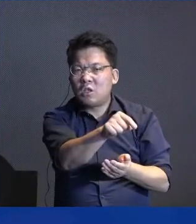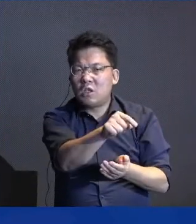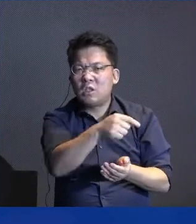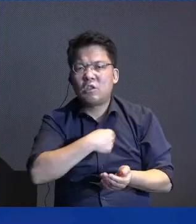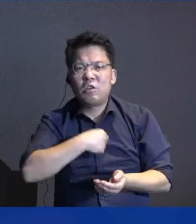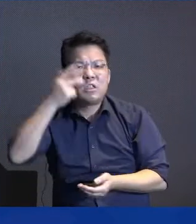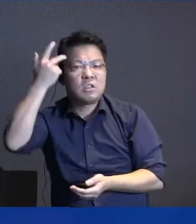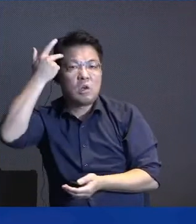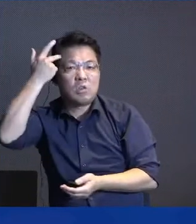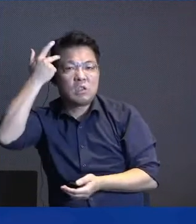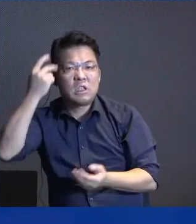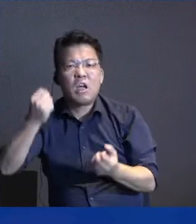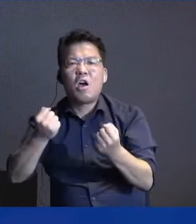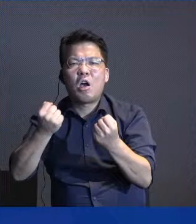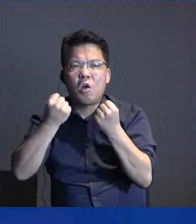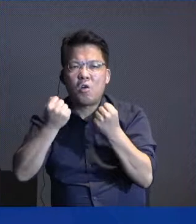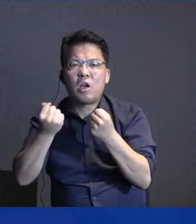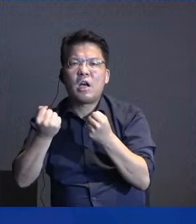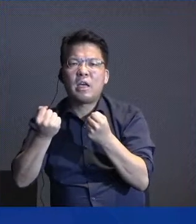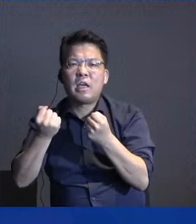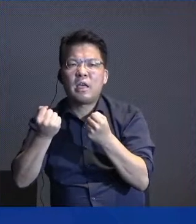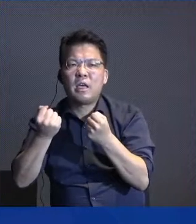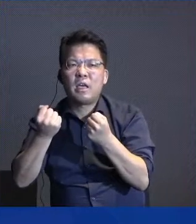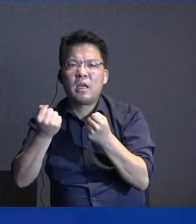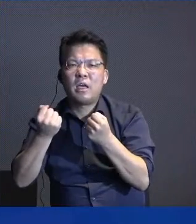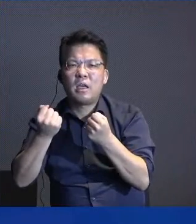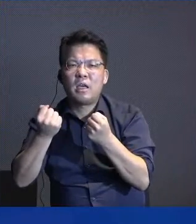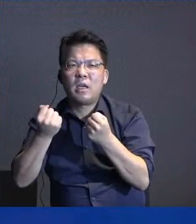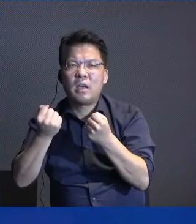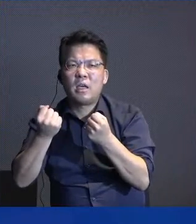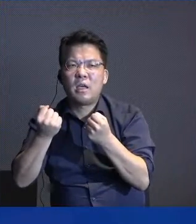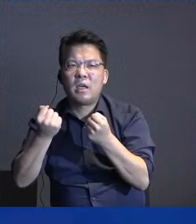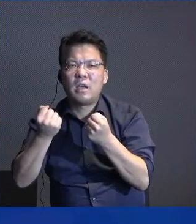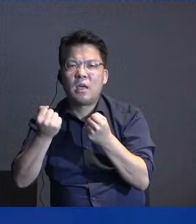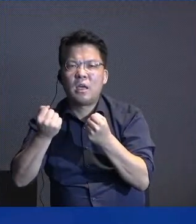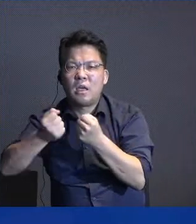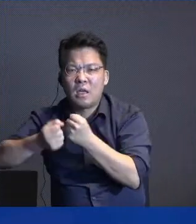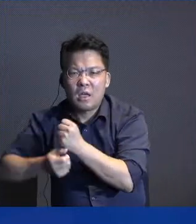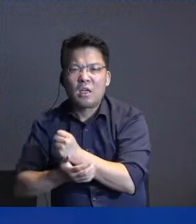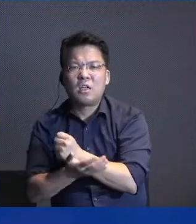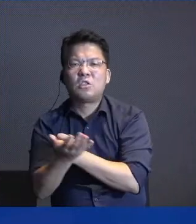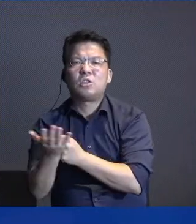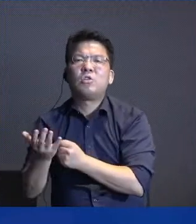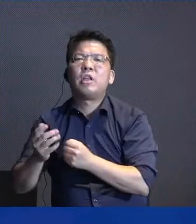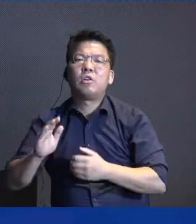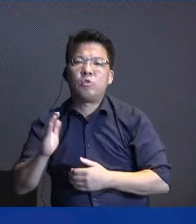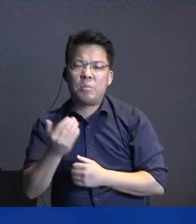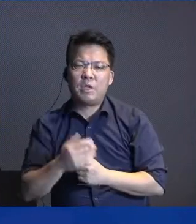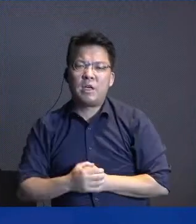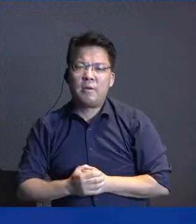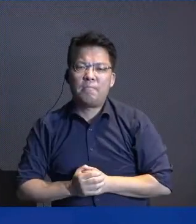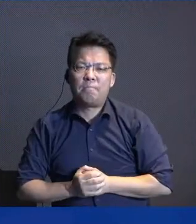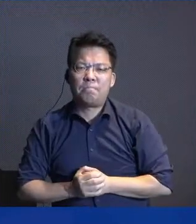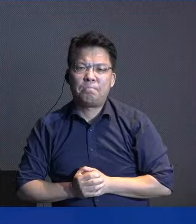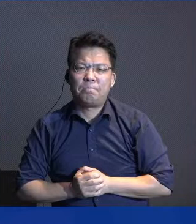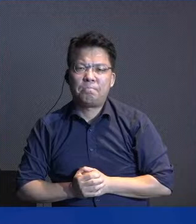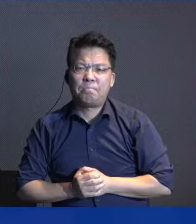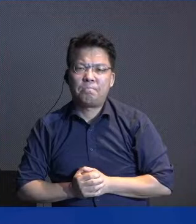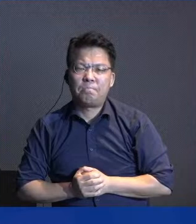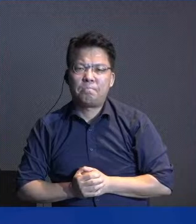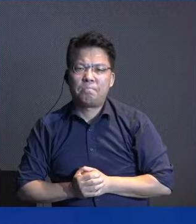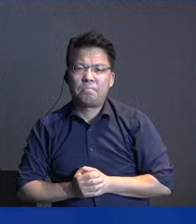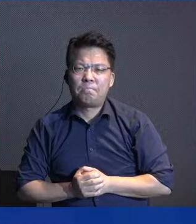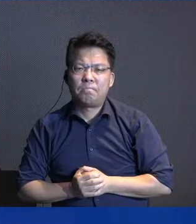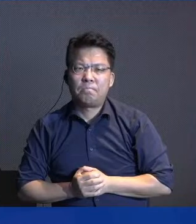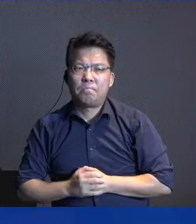unique each region is. And hence, an inter-regional dialogue or collaboration like